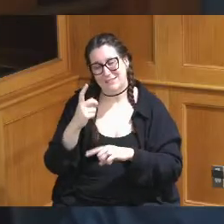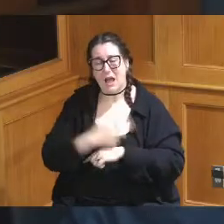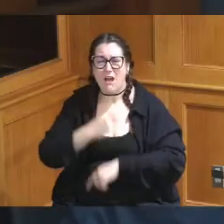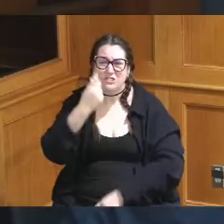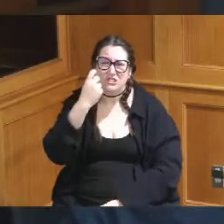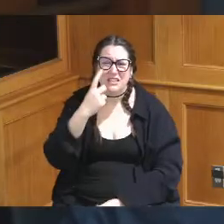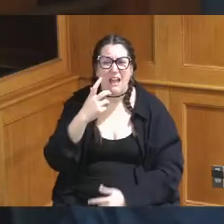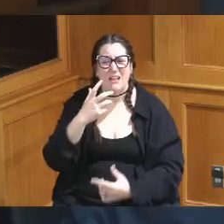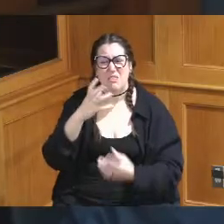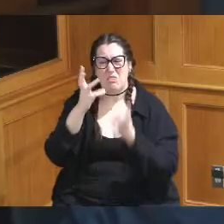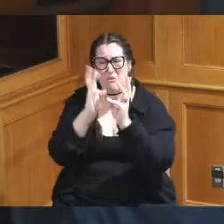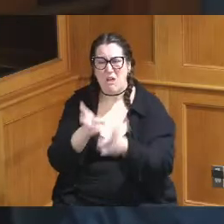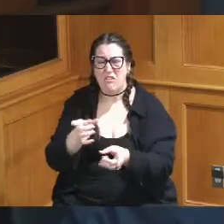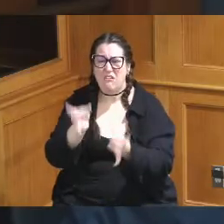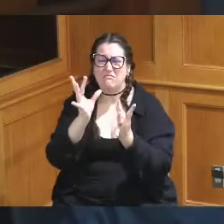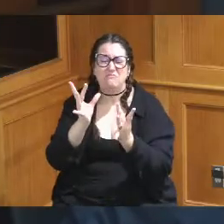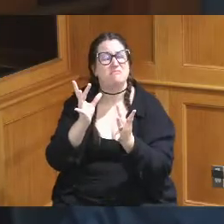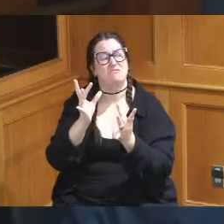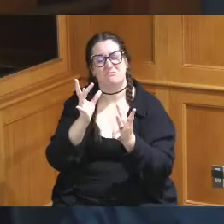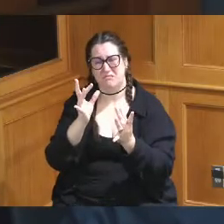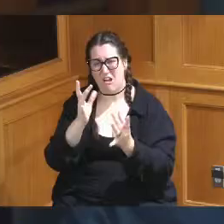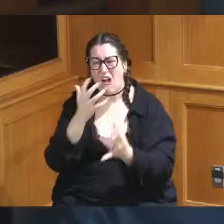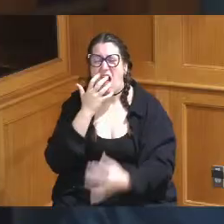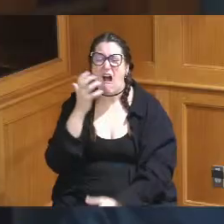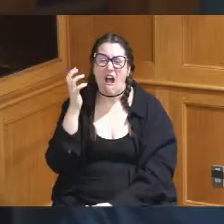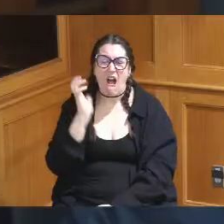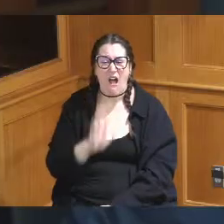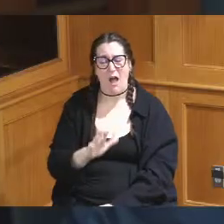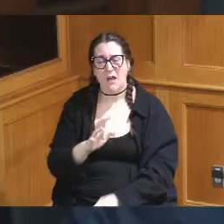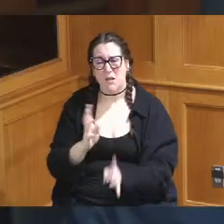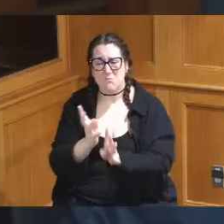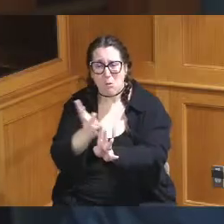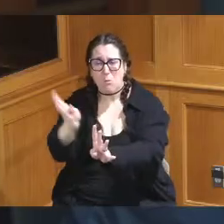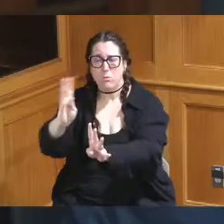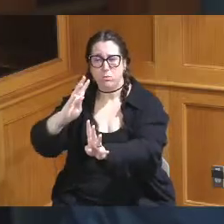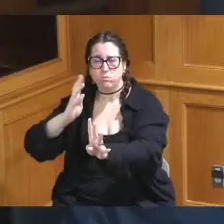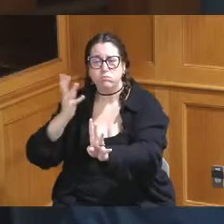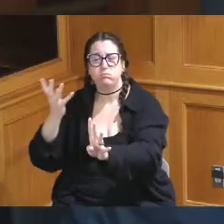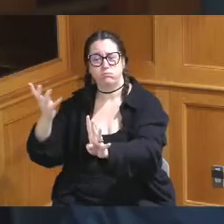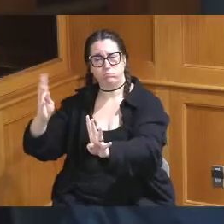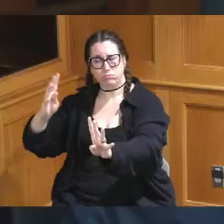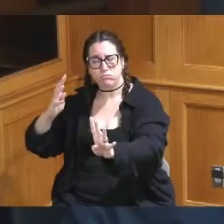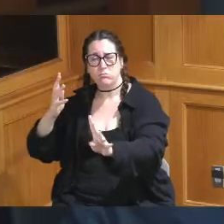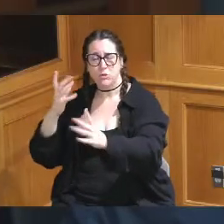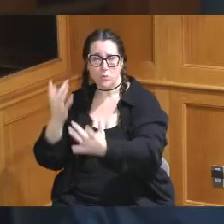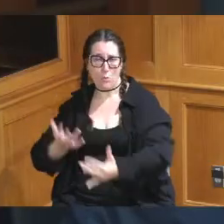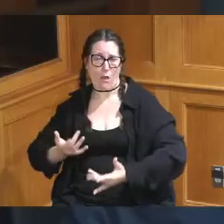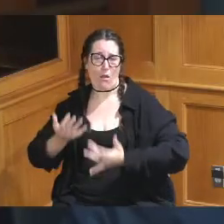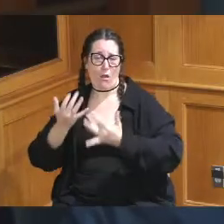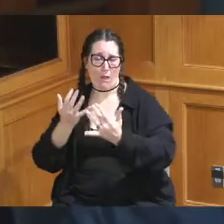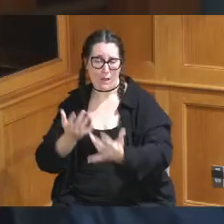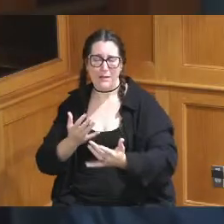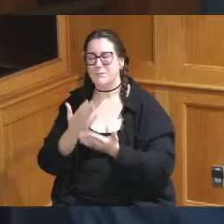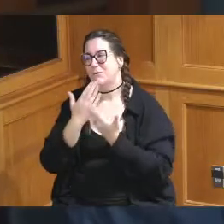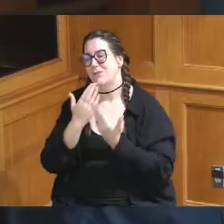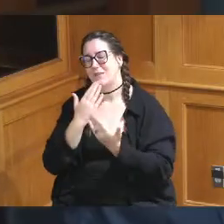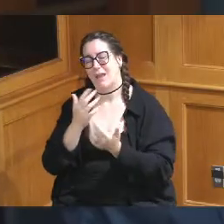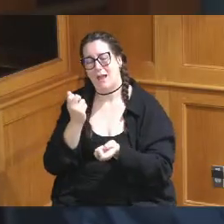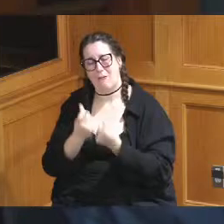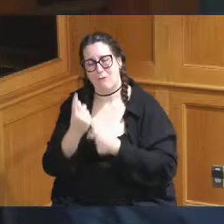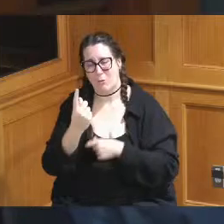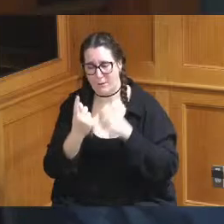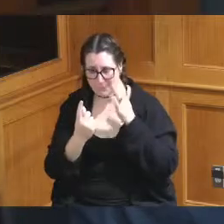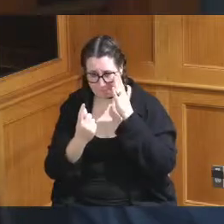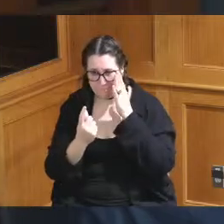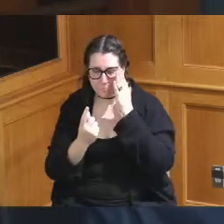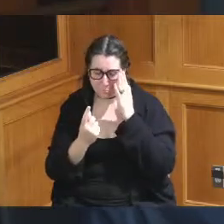that stood in line to march in with us. So I do want to thank them, and also